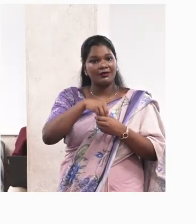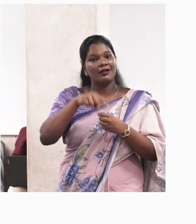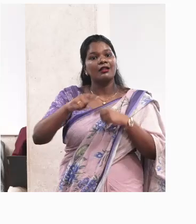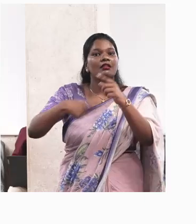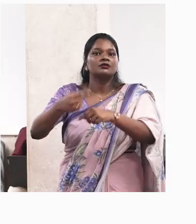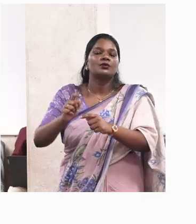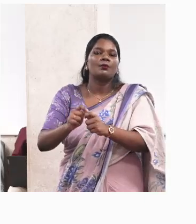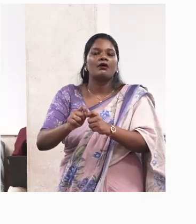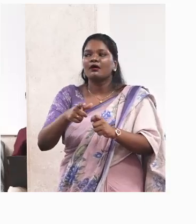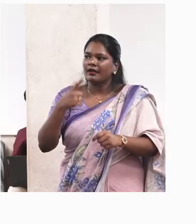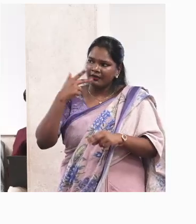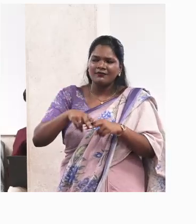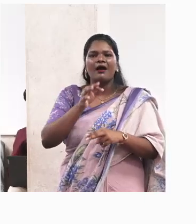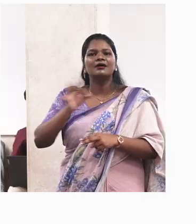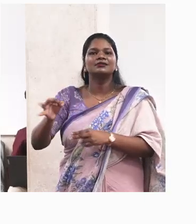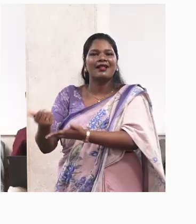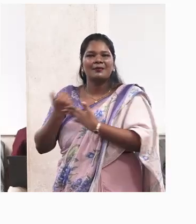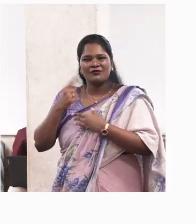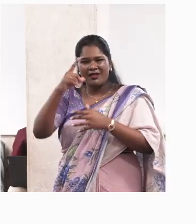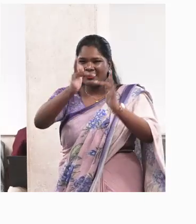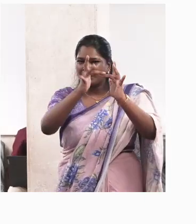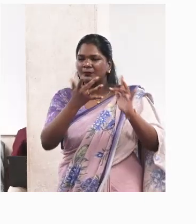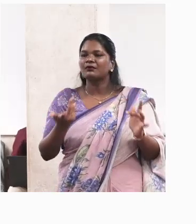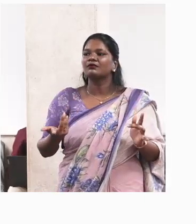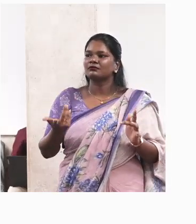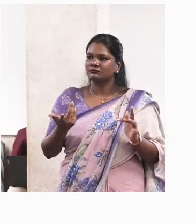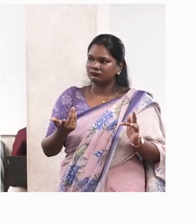network and even ask help to the network for